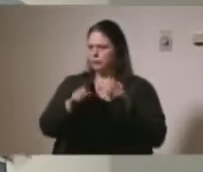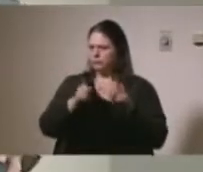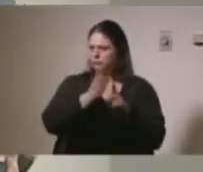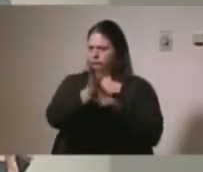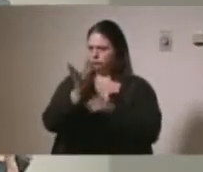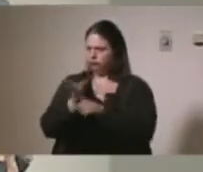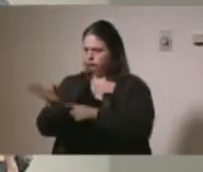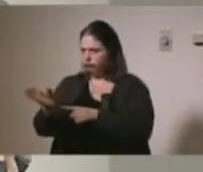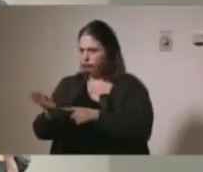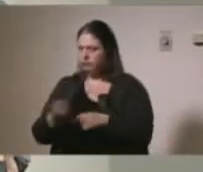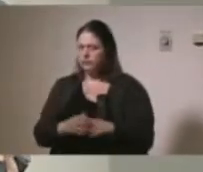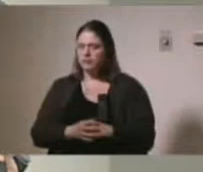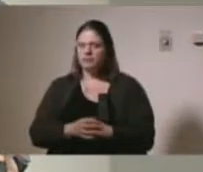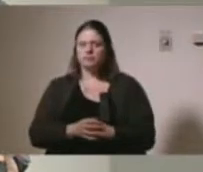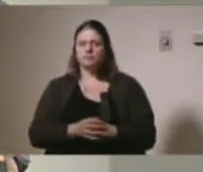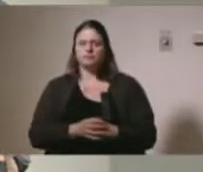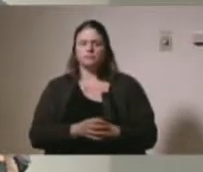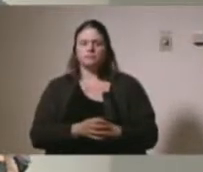I would like to